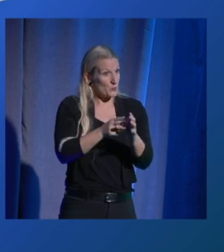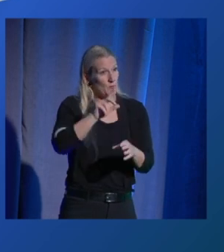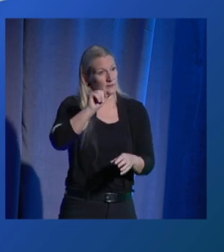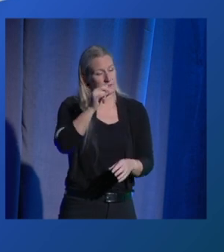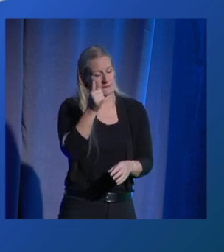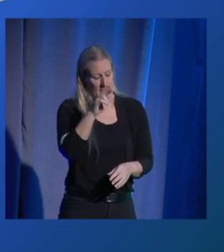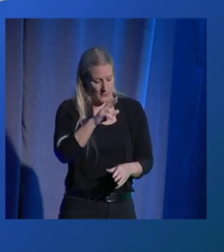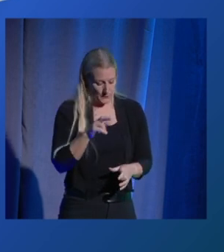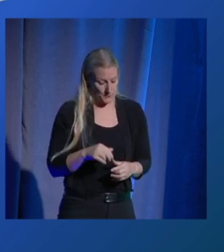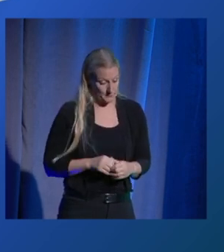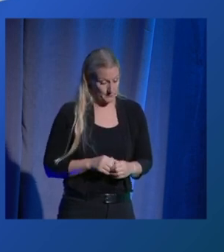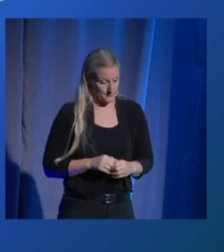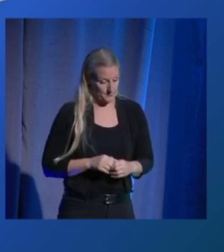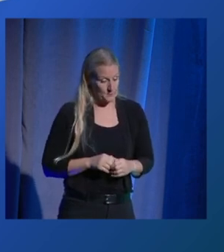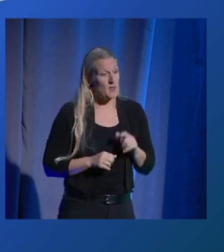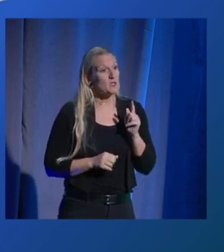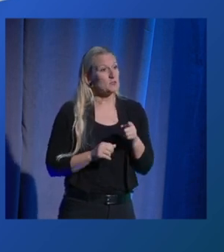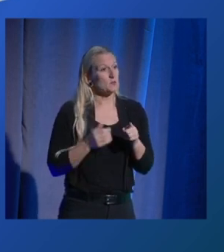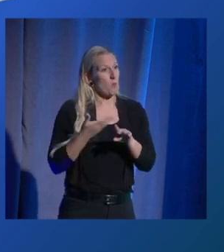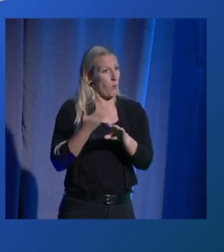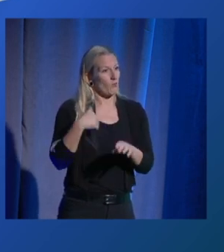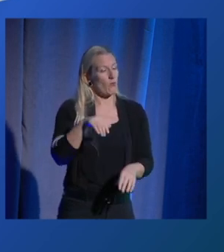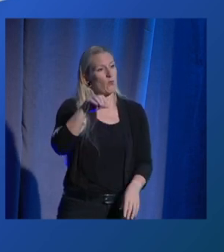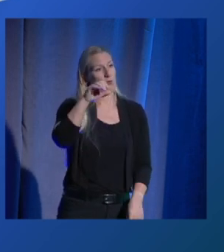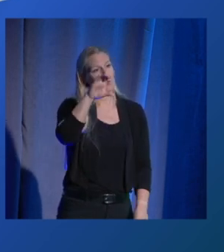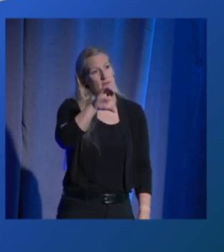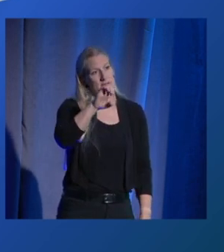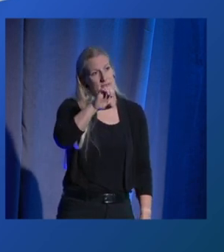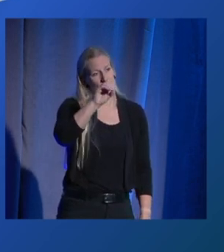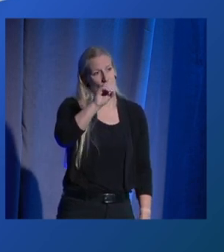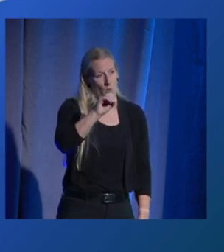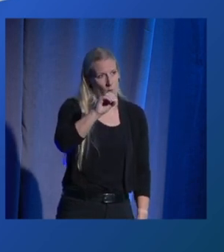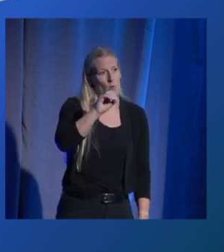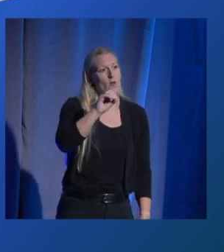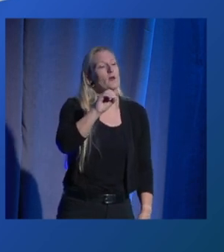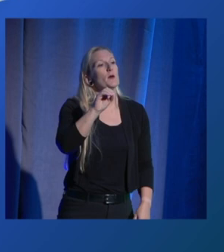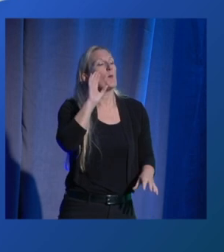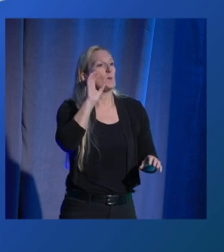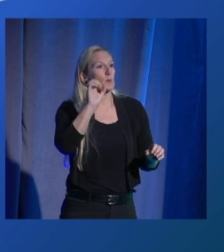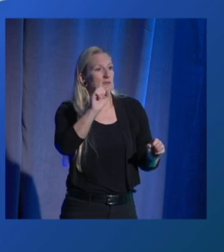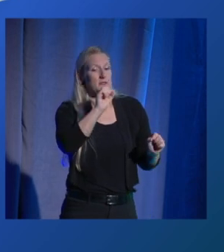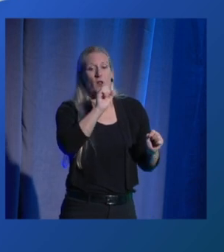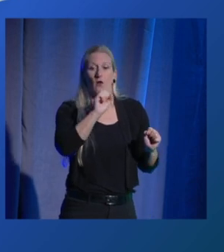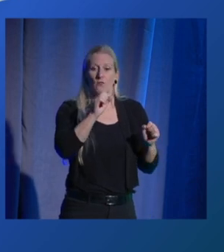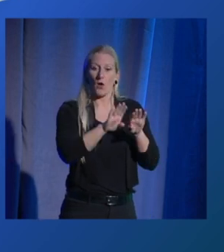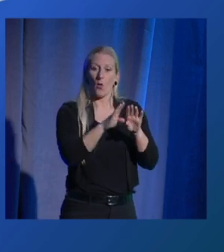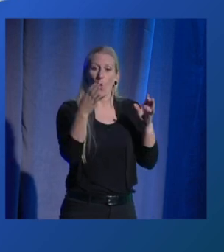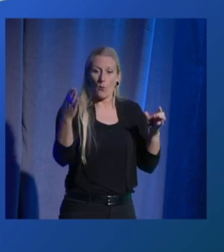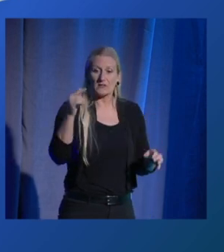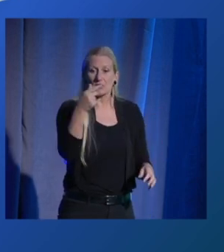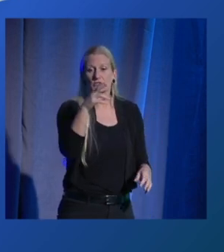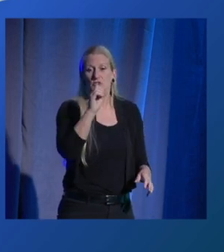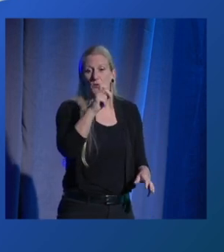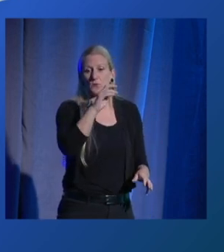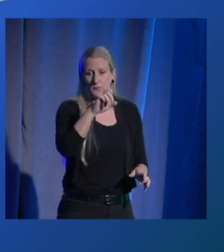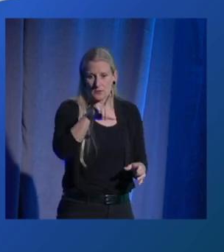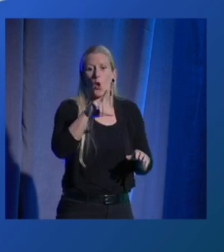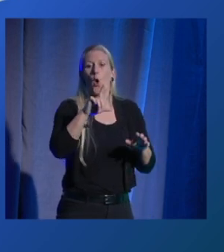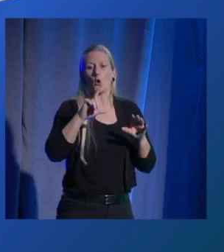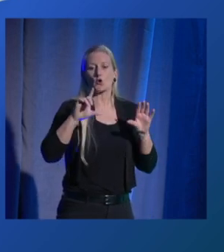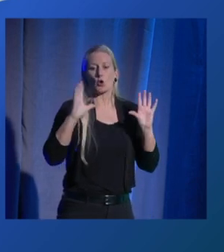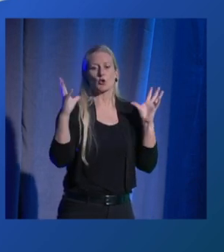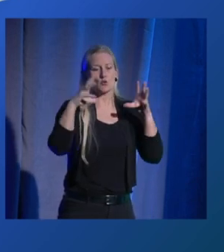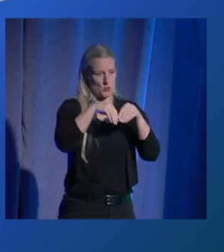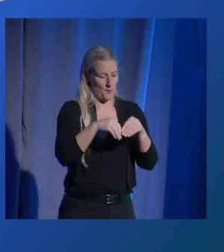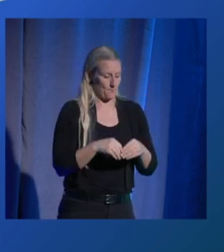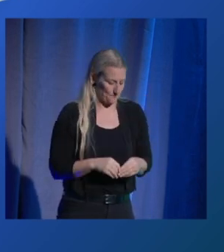Al alame was the CEO and president of the open geospatial Consortium she is also an appointed member of the